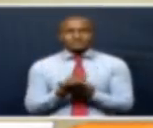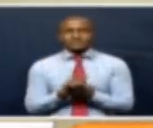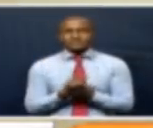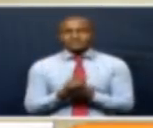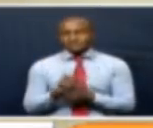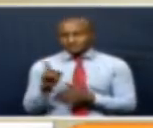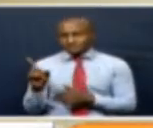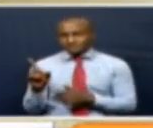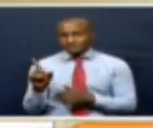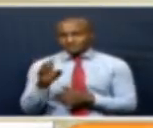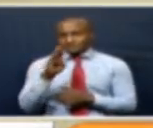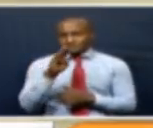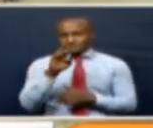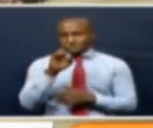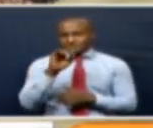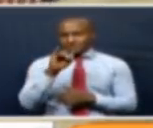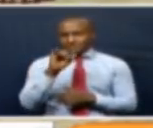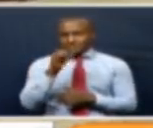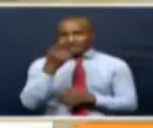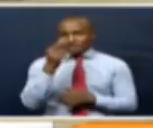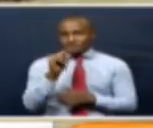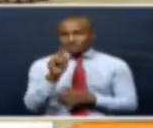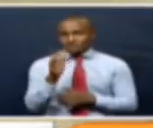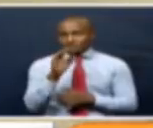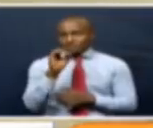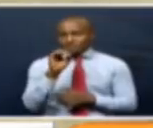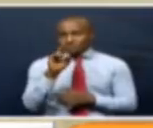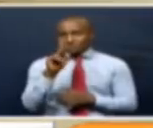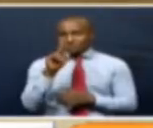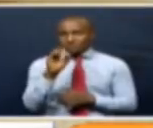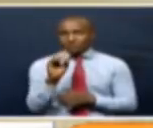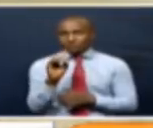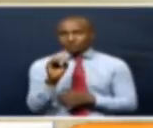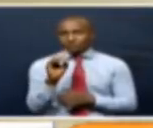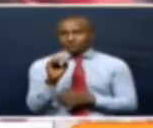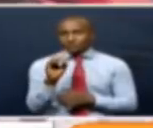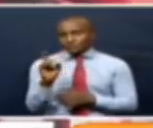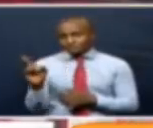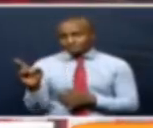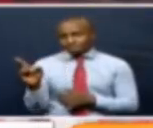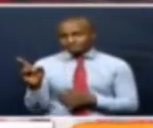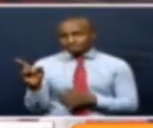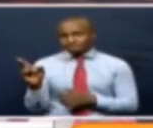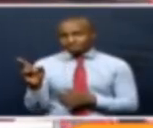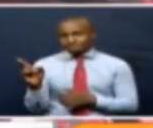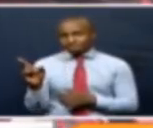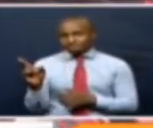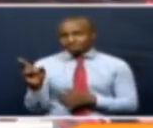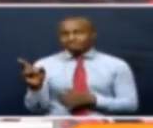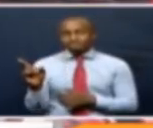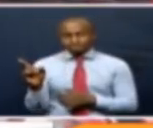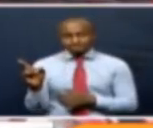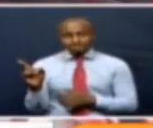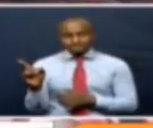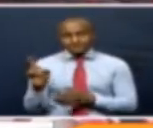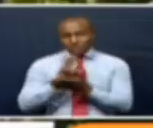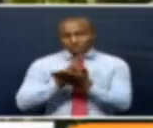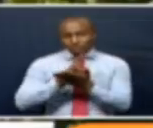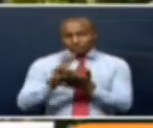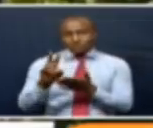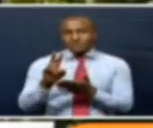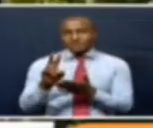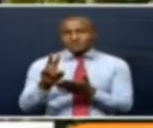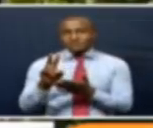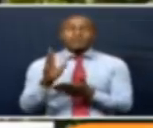Brighton Oko's feeble hands yearn for his mother's touch, but that is not possible. At just 2 weeks old,